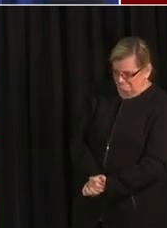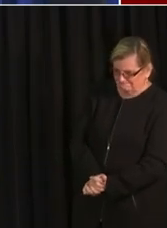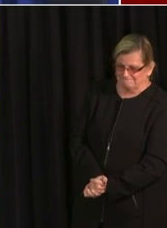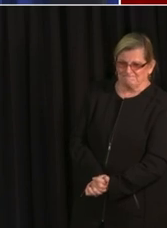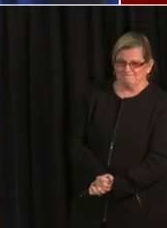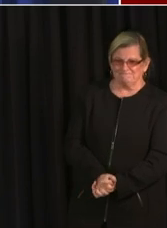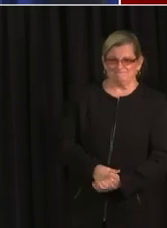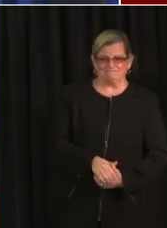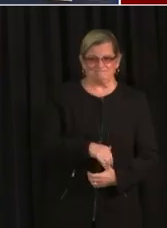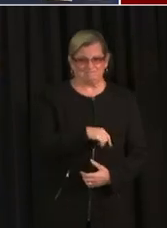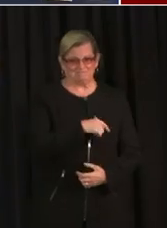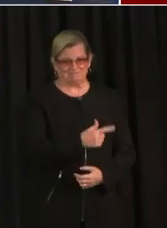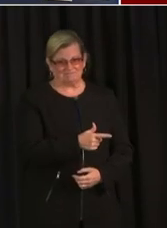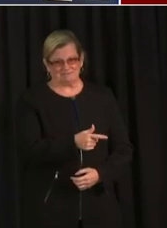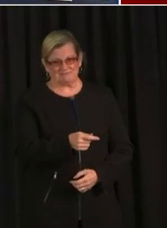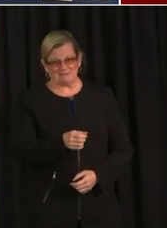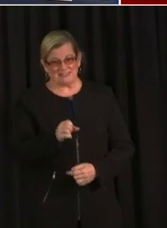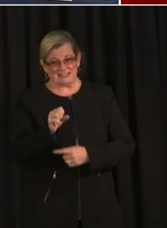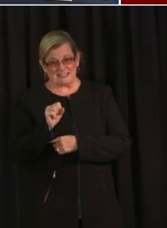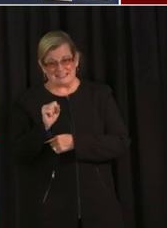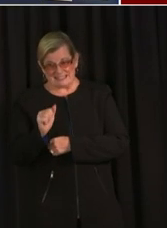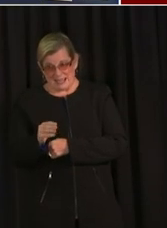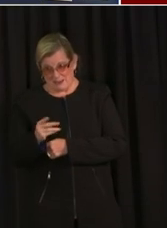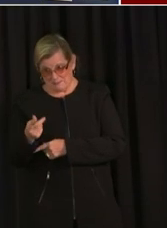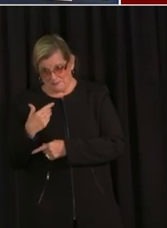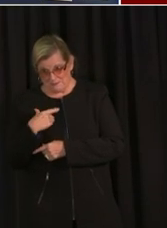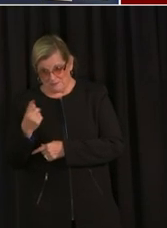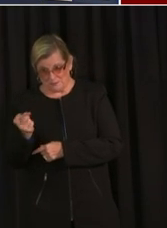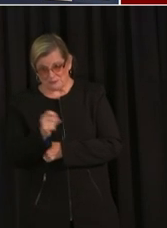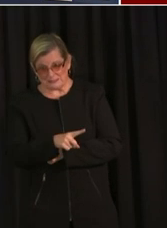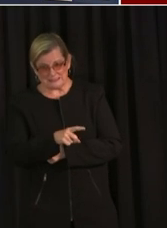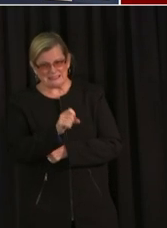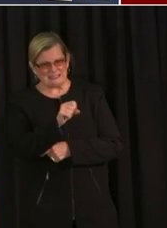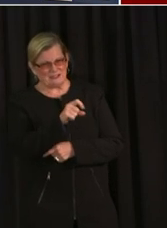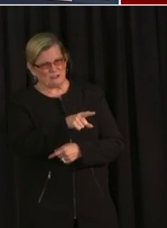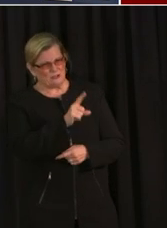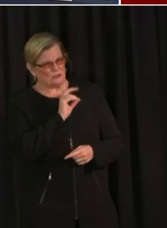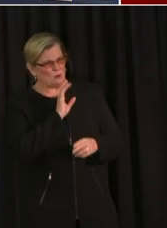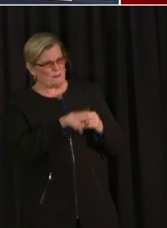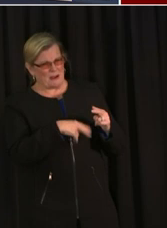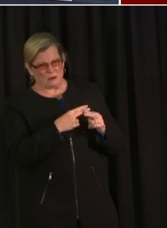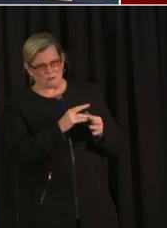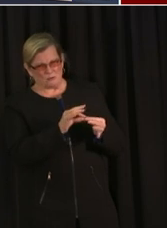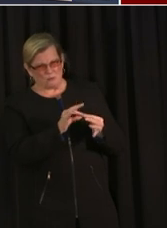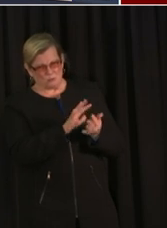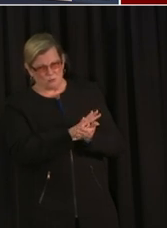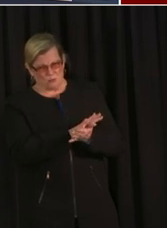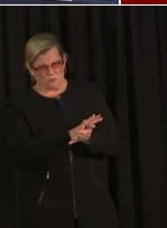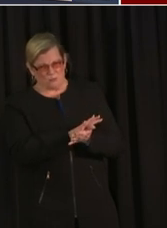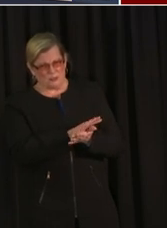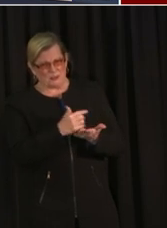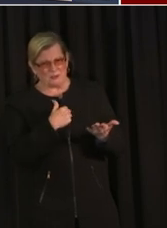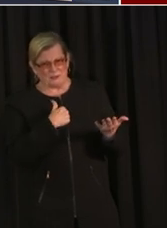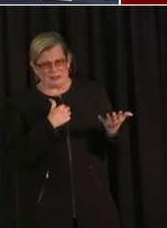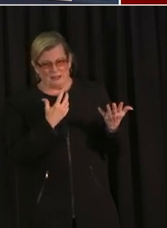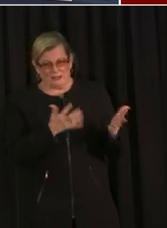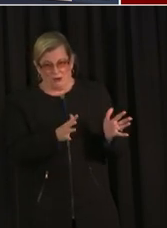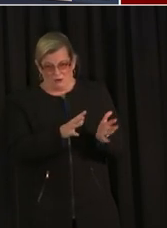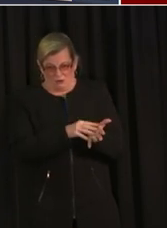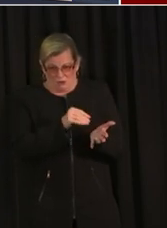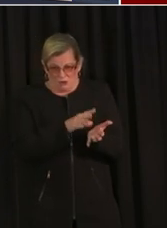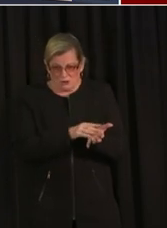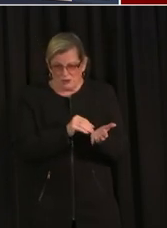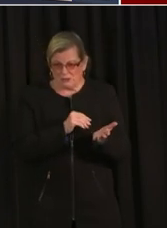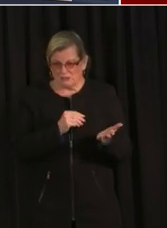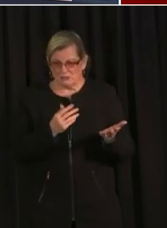Yes, Sam? Yes, Mayor, you talked about schools quite a bit, and we've sort of learned what